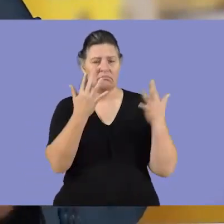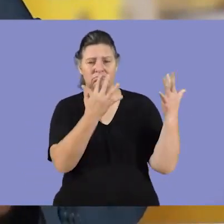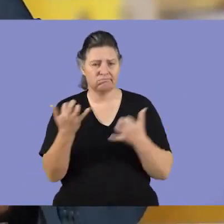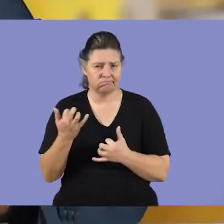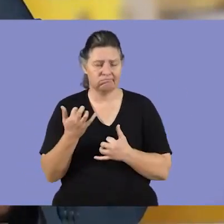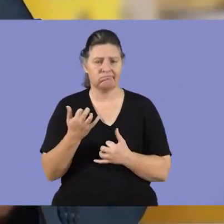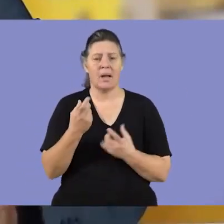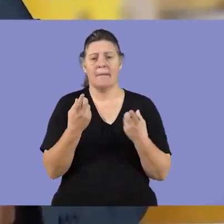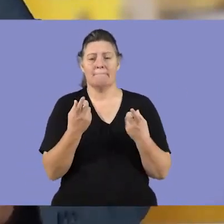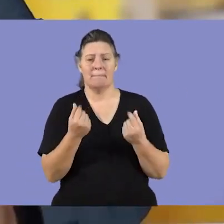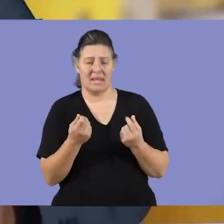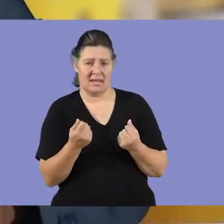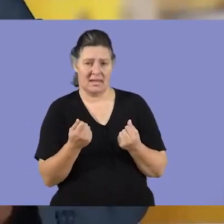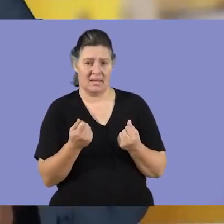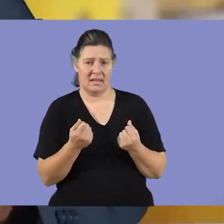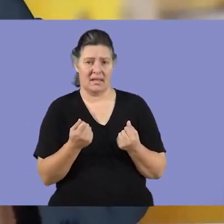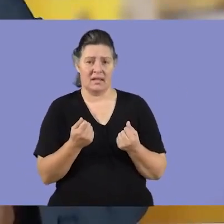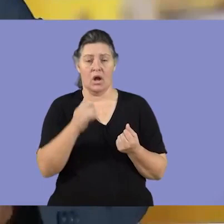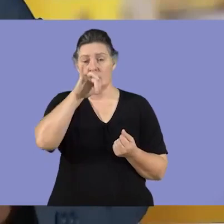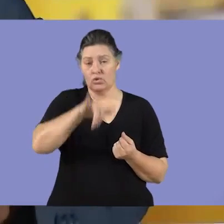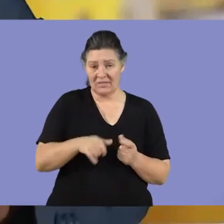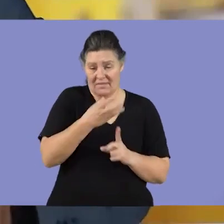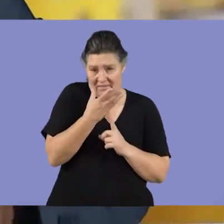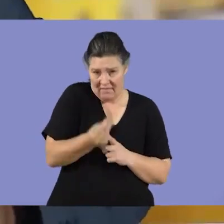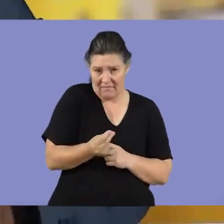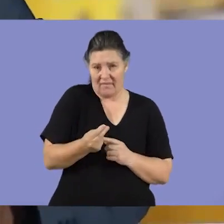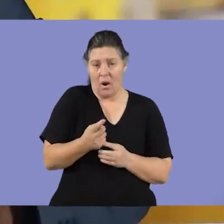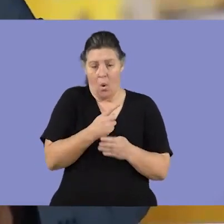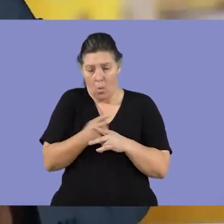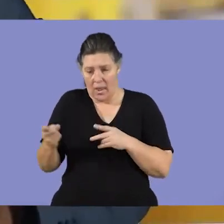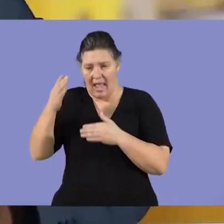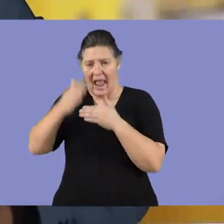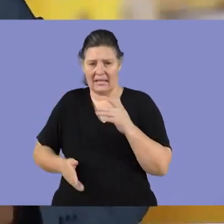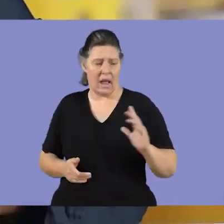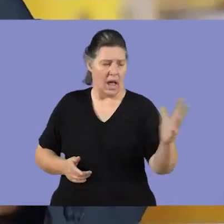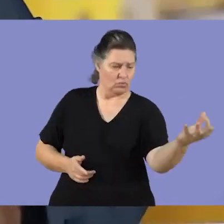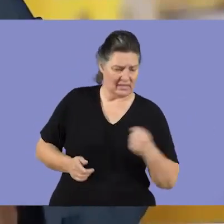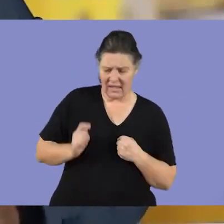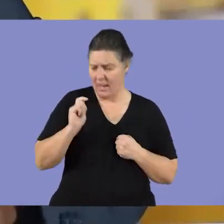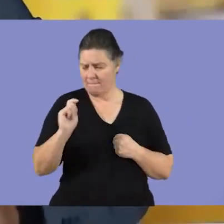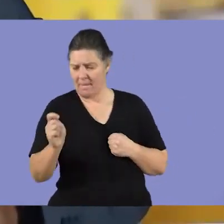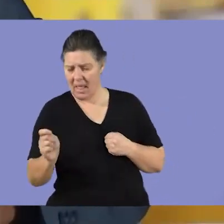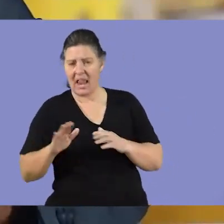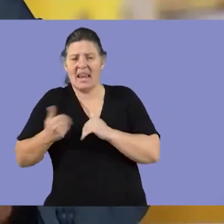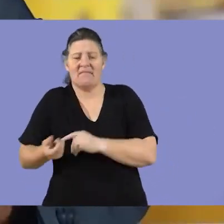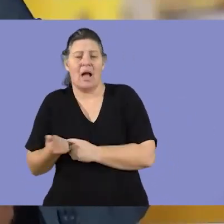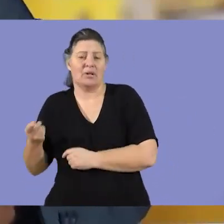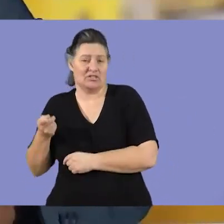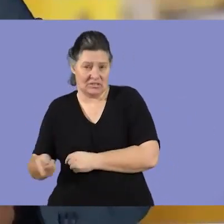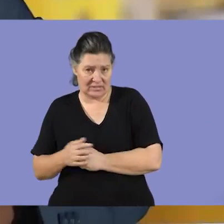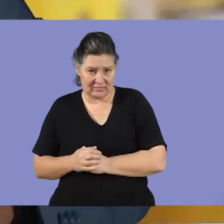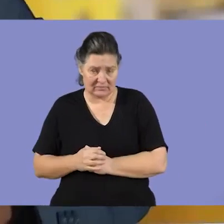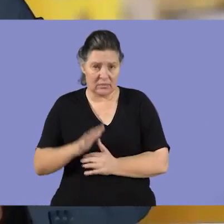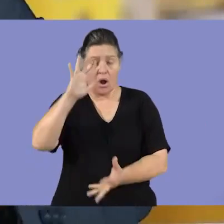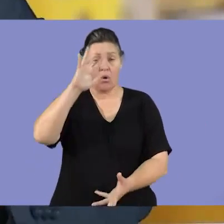calculate the money that Yusuf had at the end of the week. Now, as we're about to conclude the